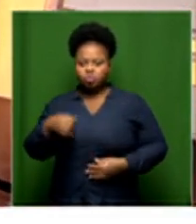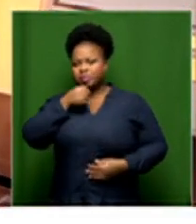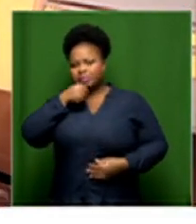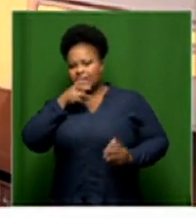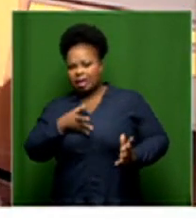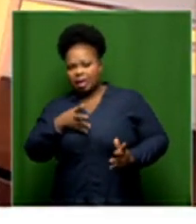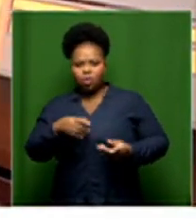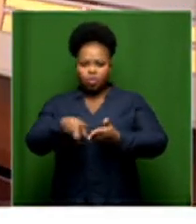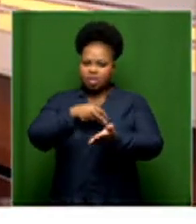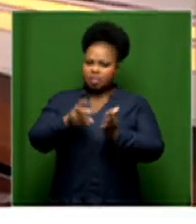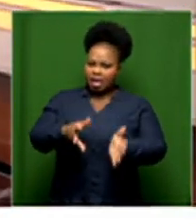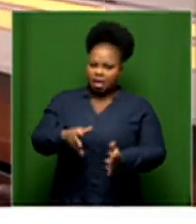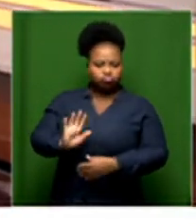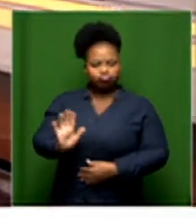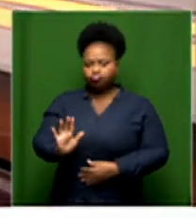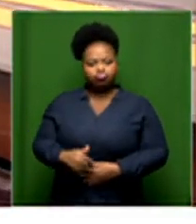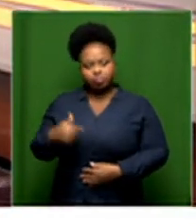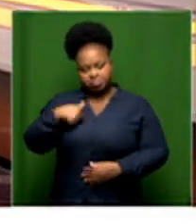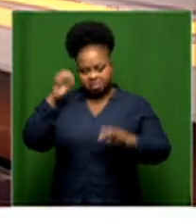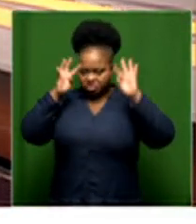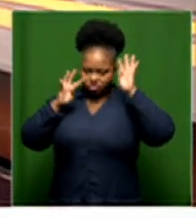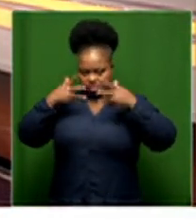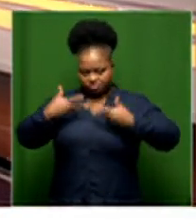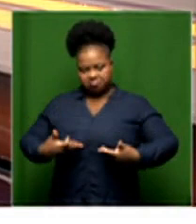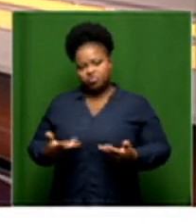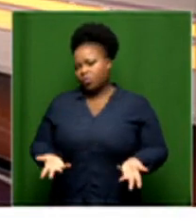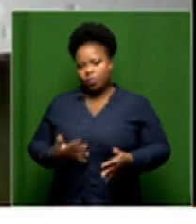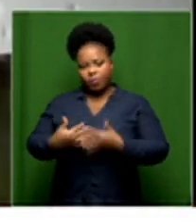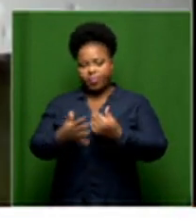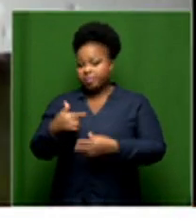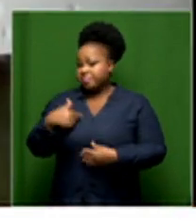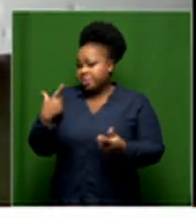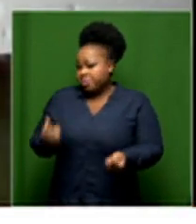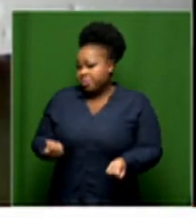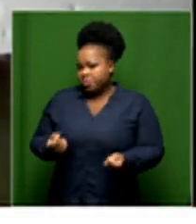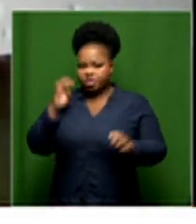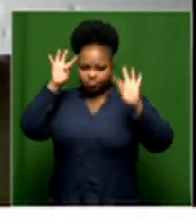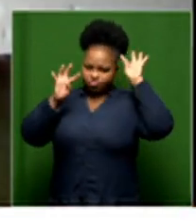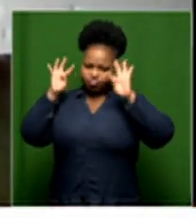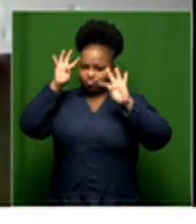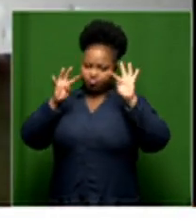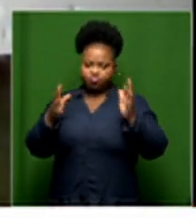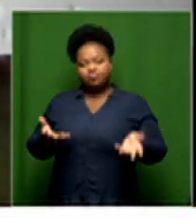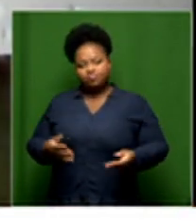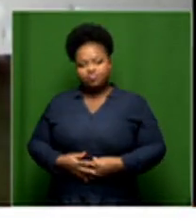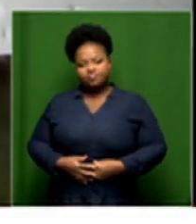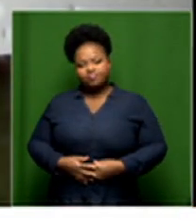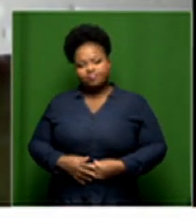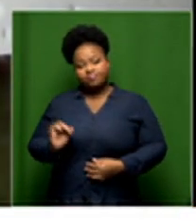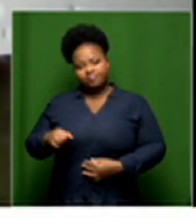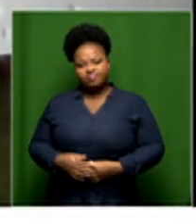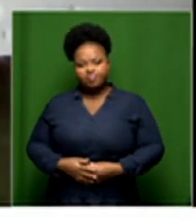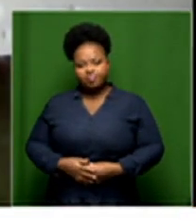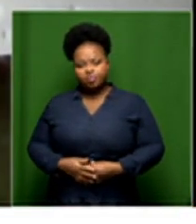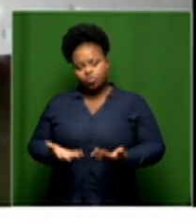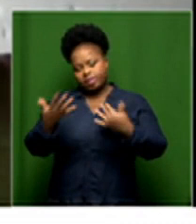musician, I'm a dancer. I take myself as a creative person. So whatever I do, it's creative. So